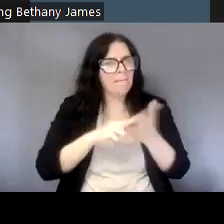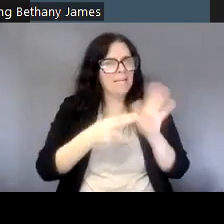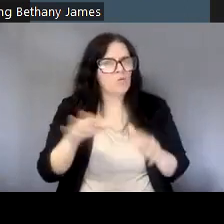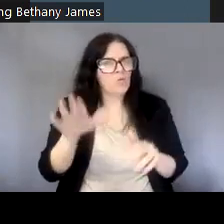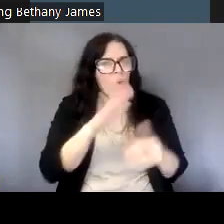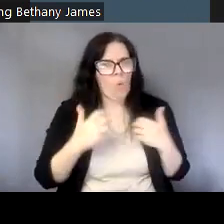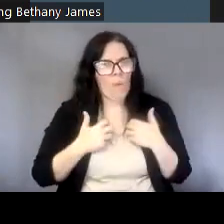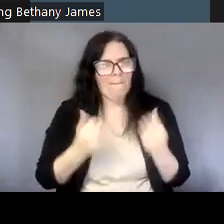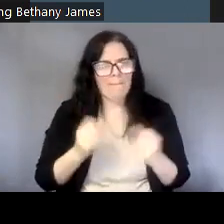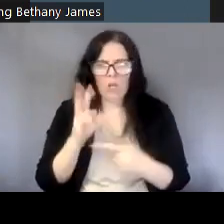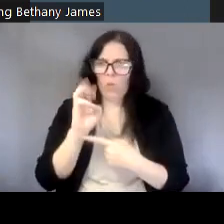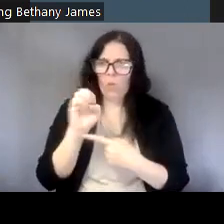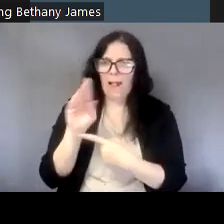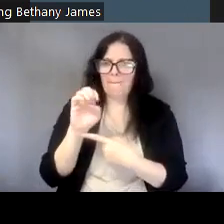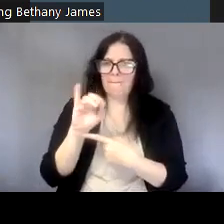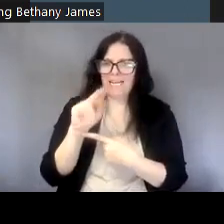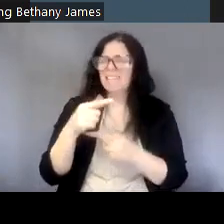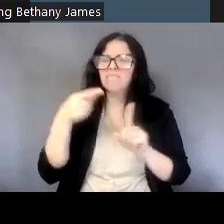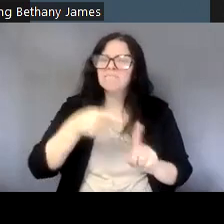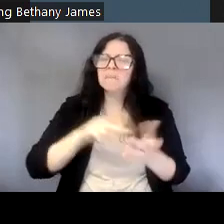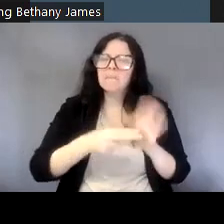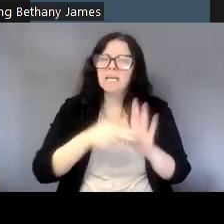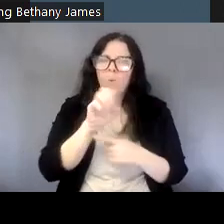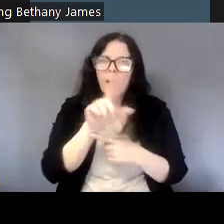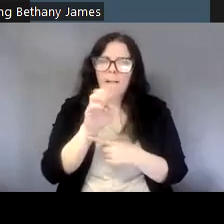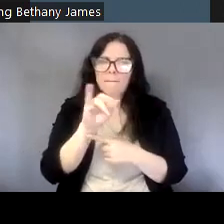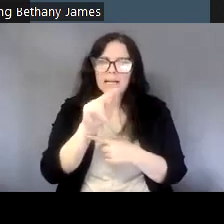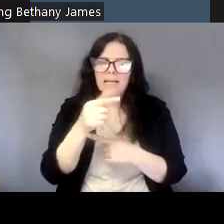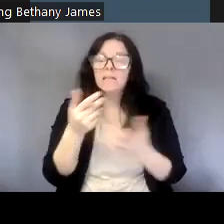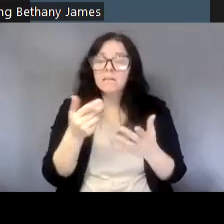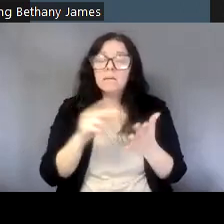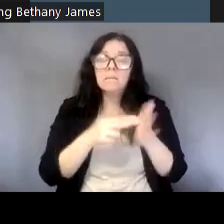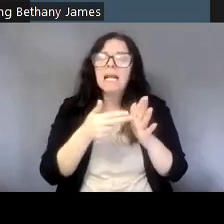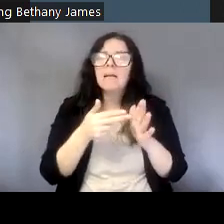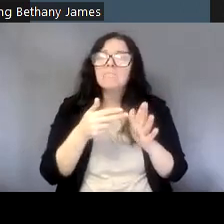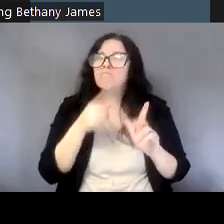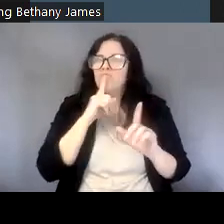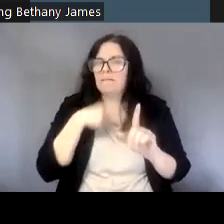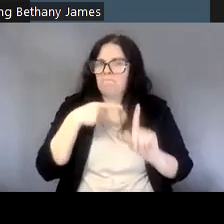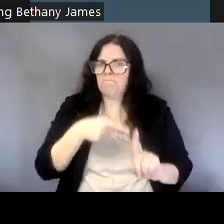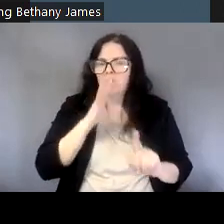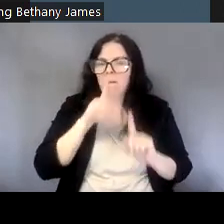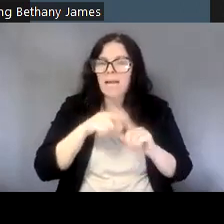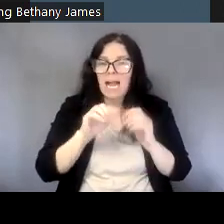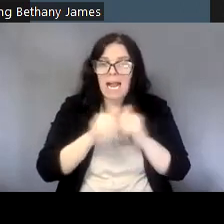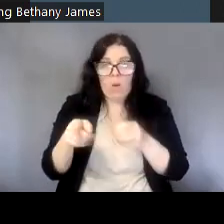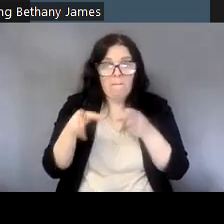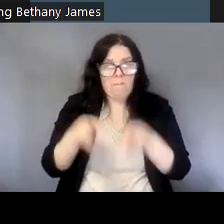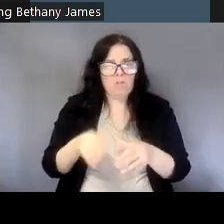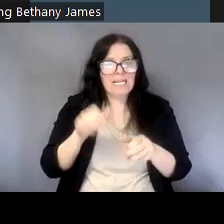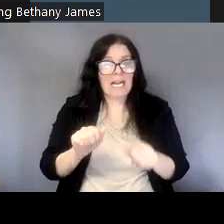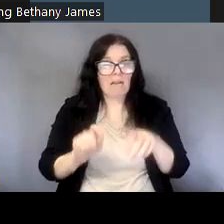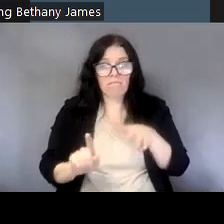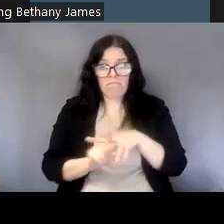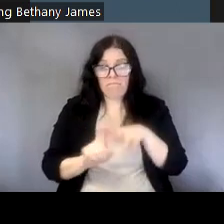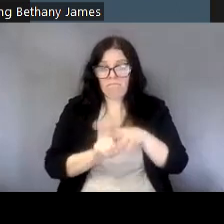when we talk about well-being, we're talking about how is an individual able to cope with normal stresses of